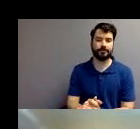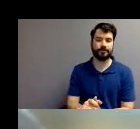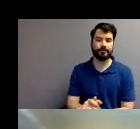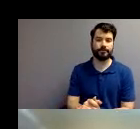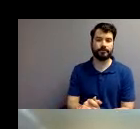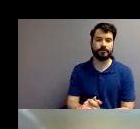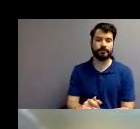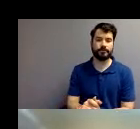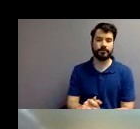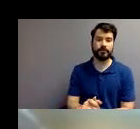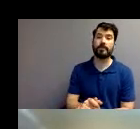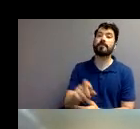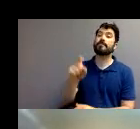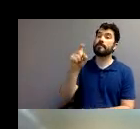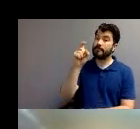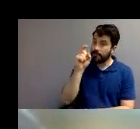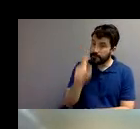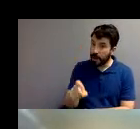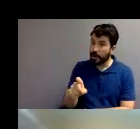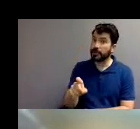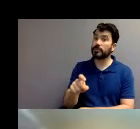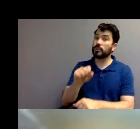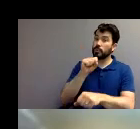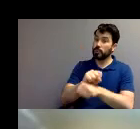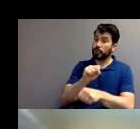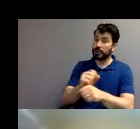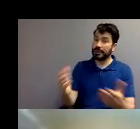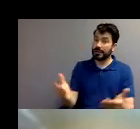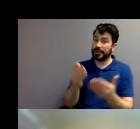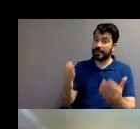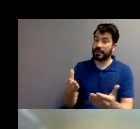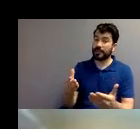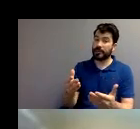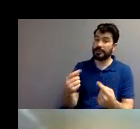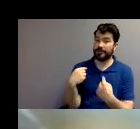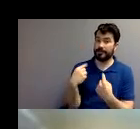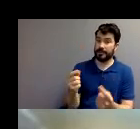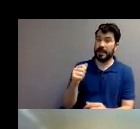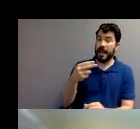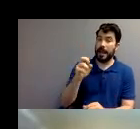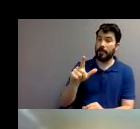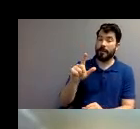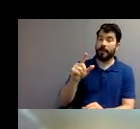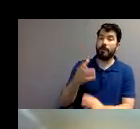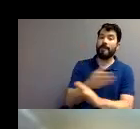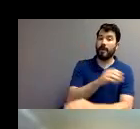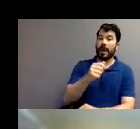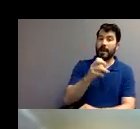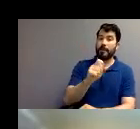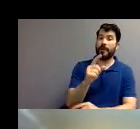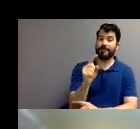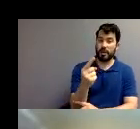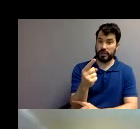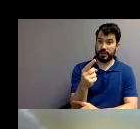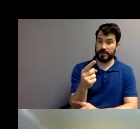been actively employed as of April the 1st and active on July 11th,